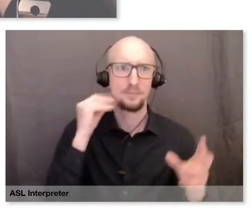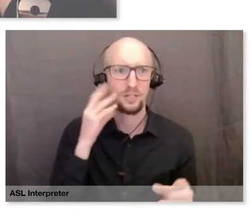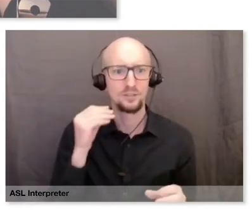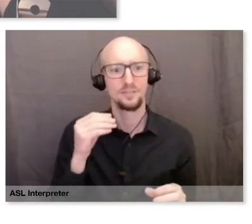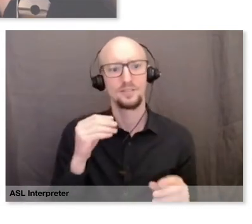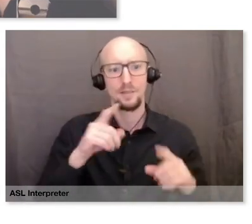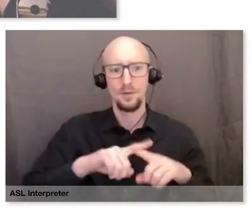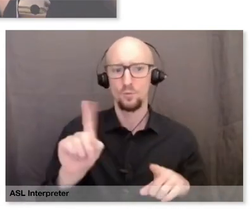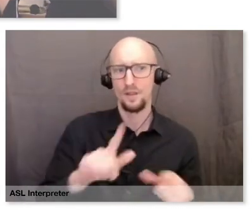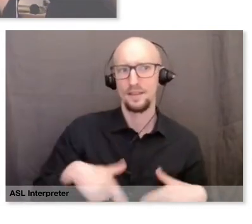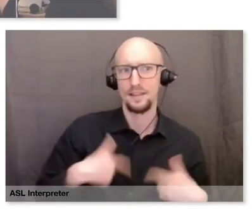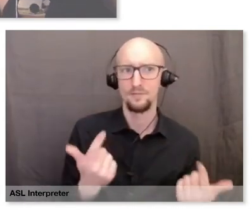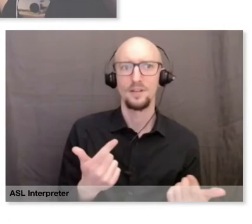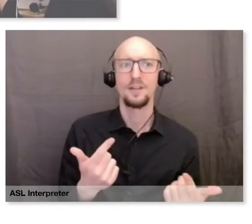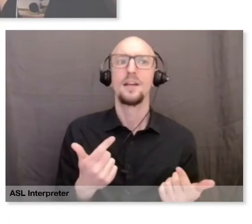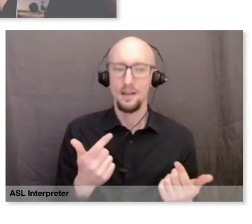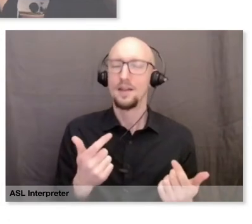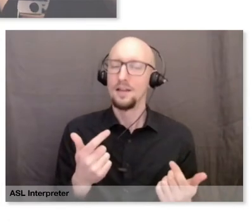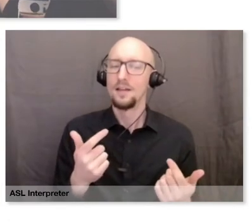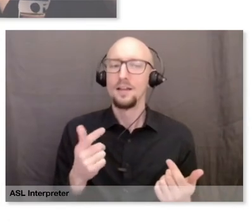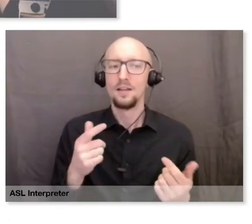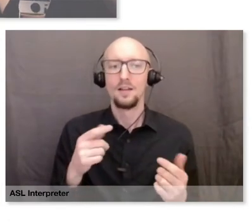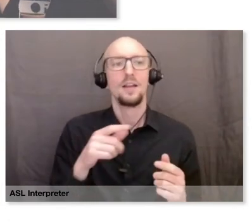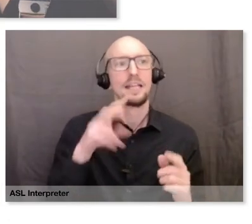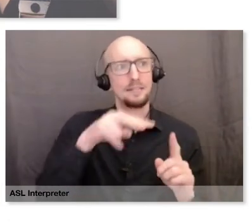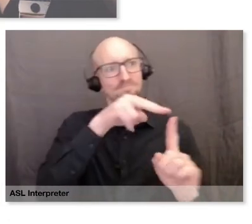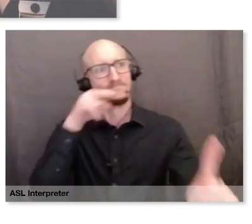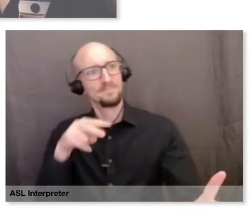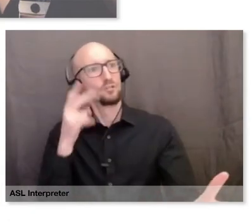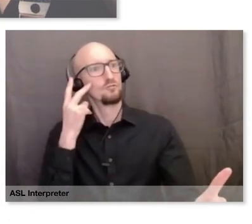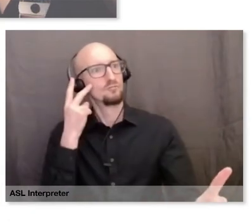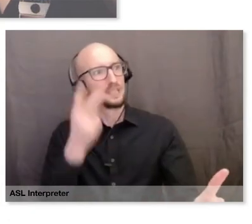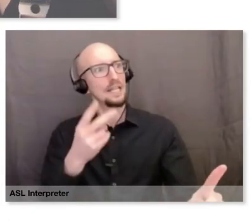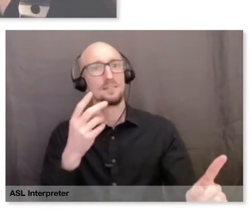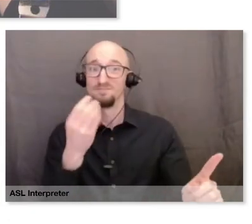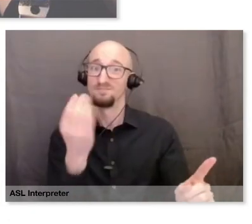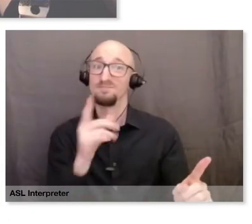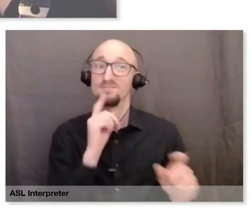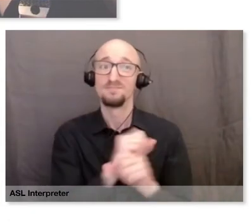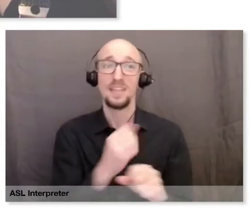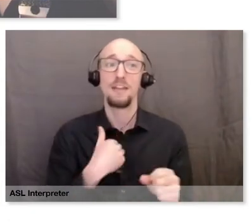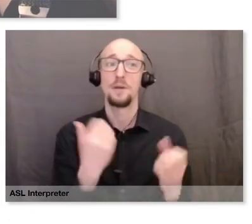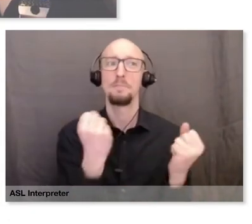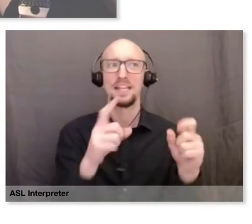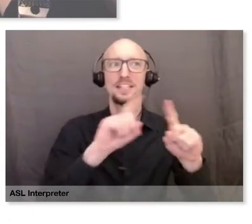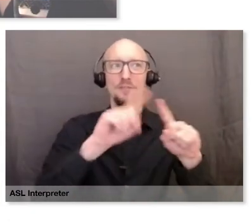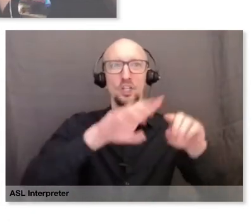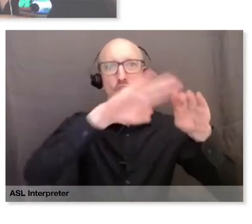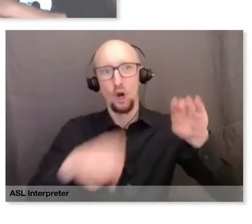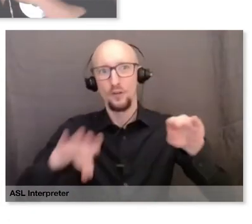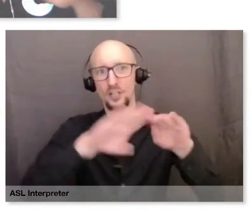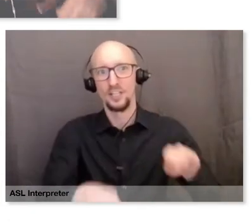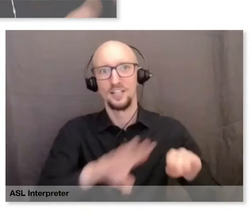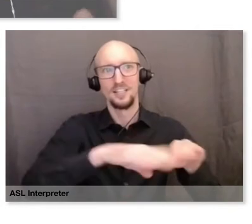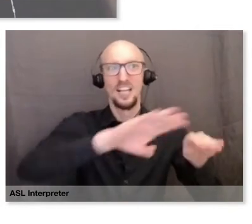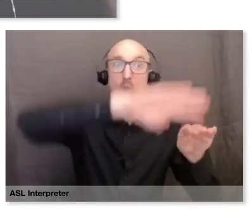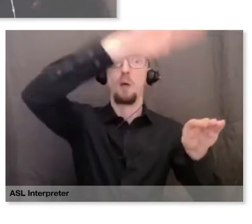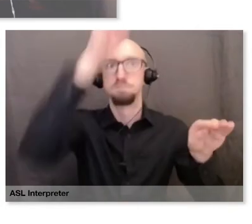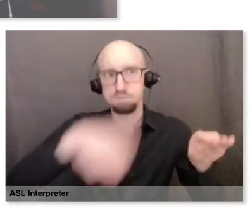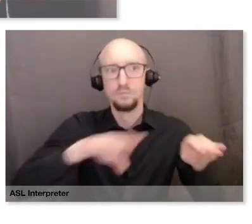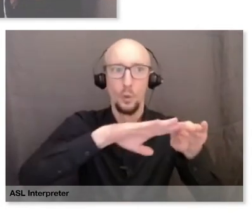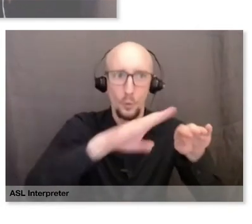there are many, many curves happening. And mm-hmm. and some of the curves are revelatory of things like structural